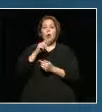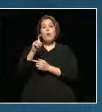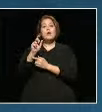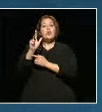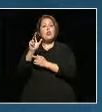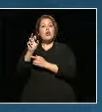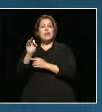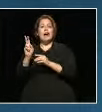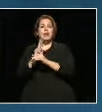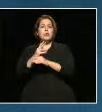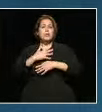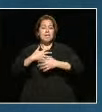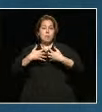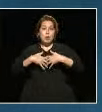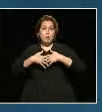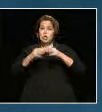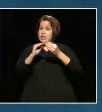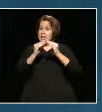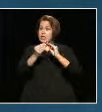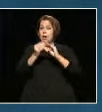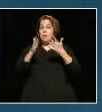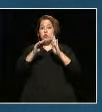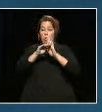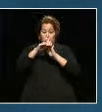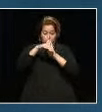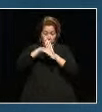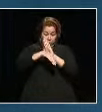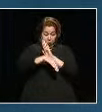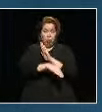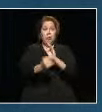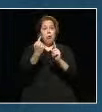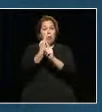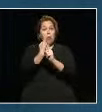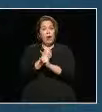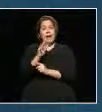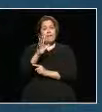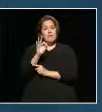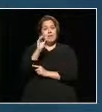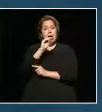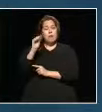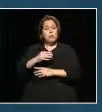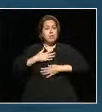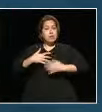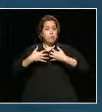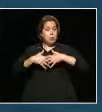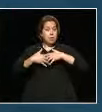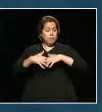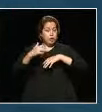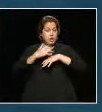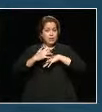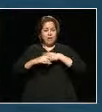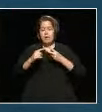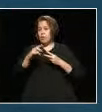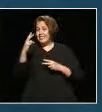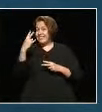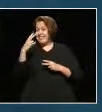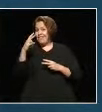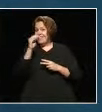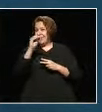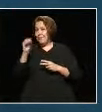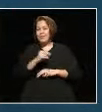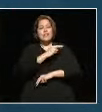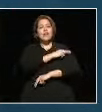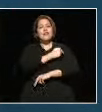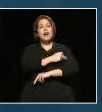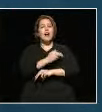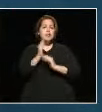139 on ventilators. Those numbers are all moving in the right direction, with 59% of our ventilator capacity and 17% of hospital